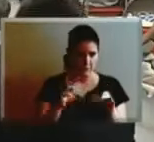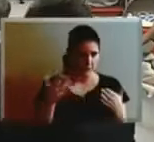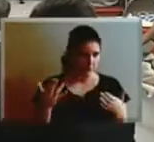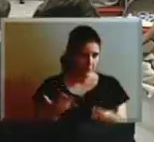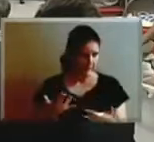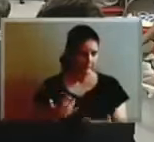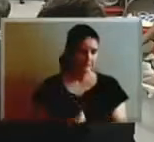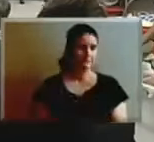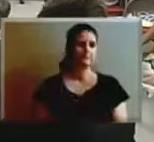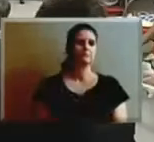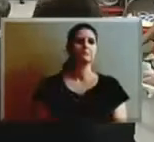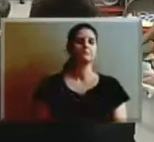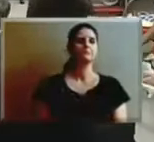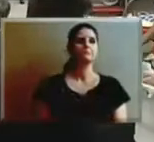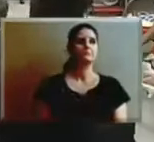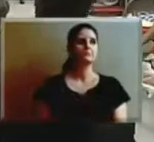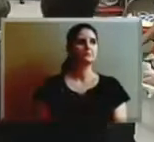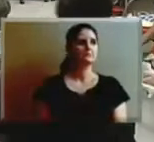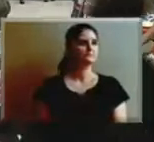with that?